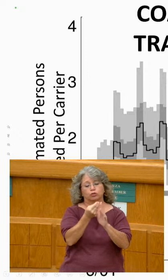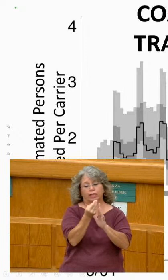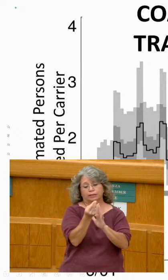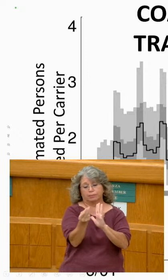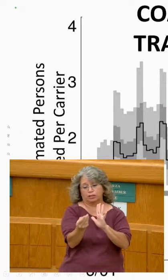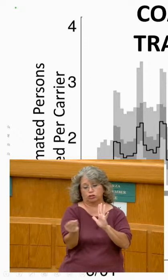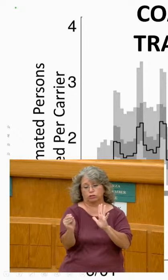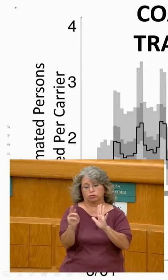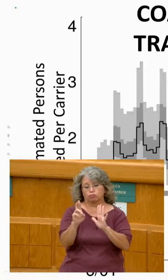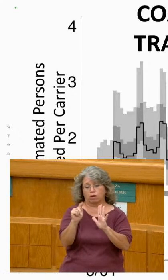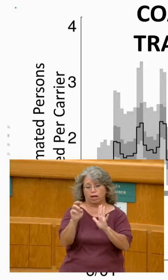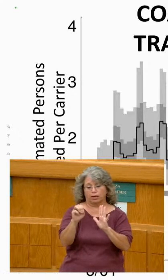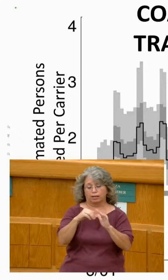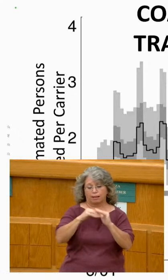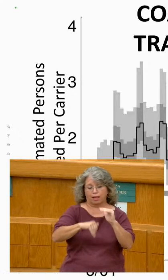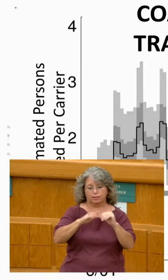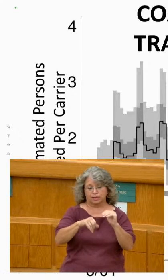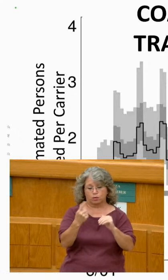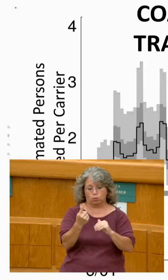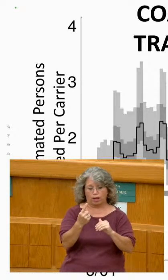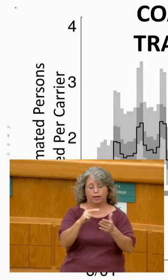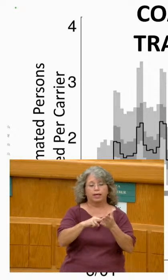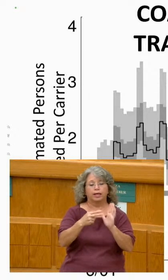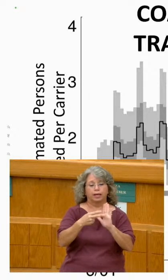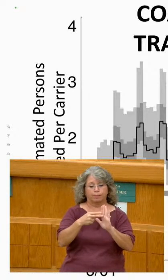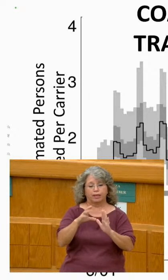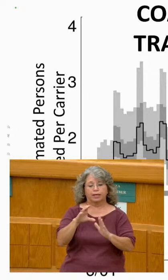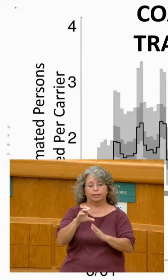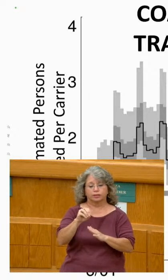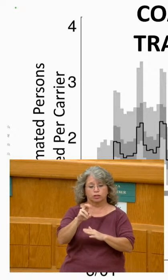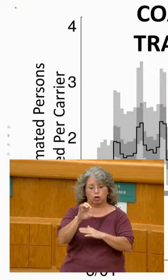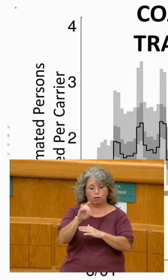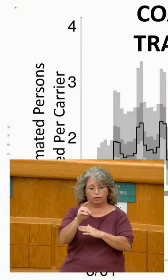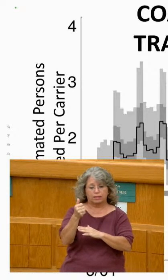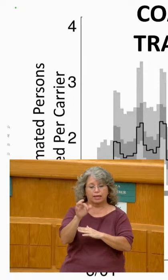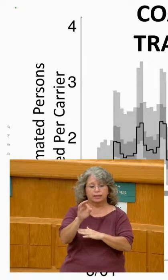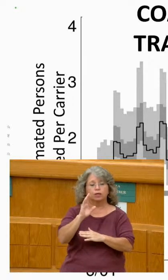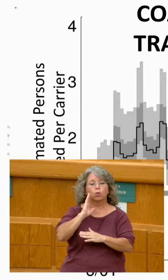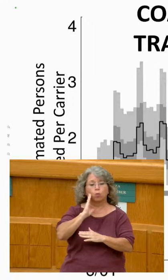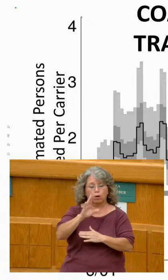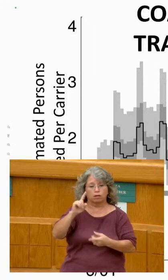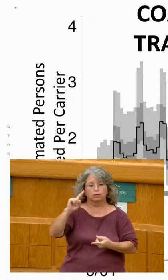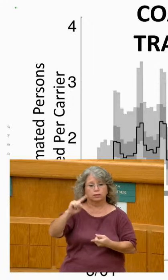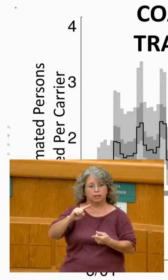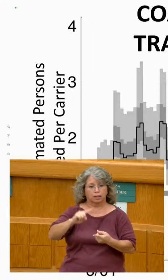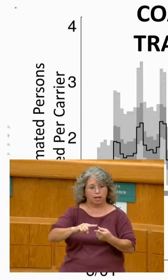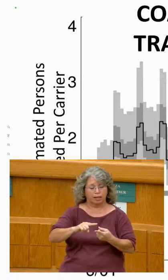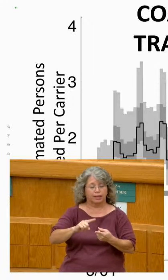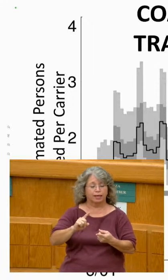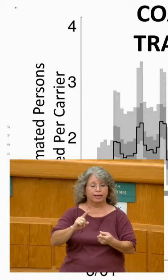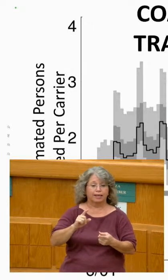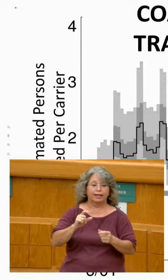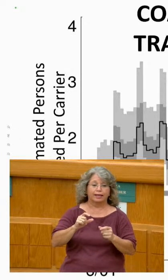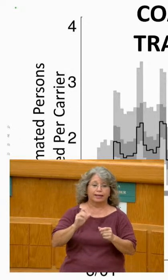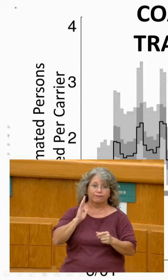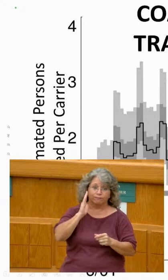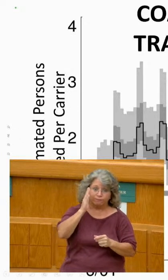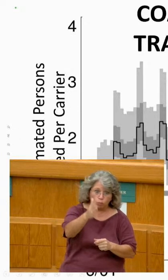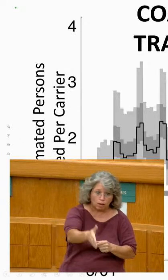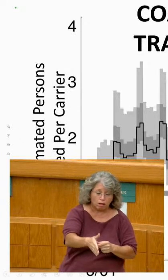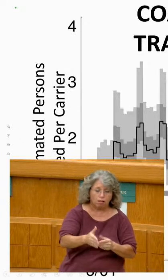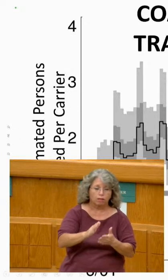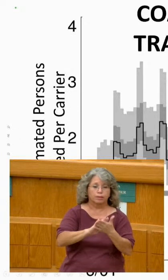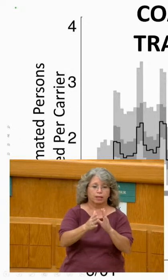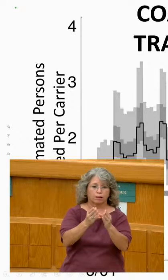that means that COVID-19 will decline and eventually be extinguished. And so right now, over